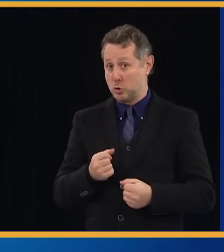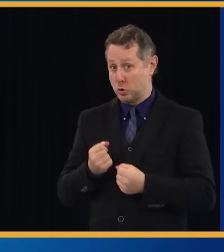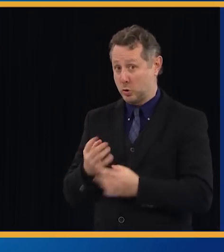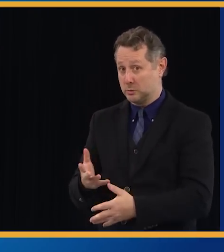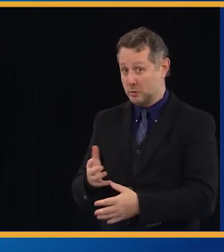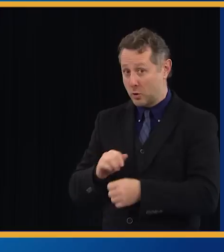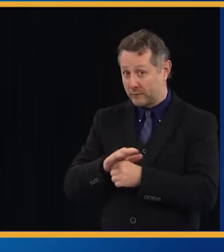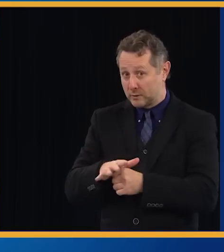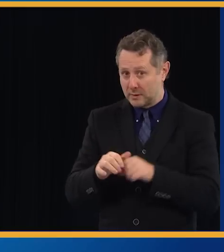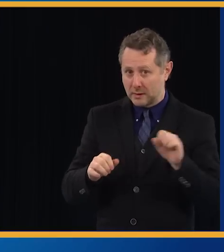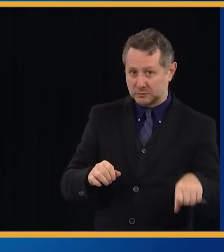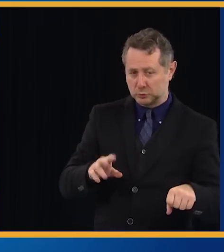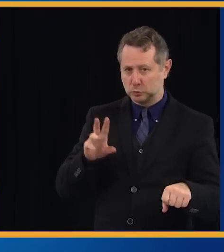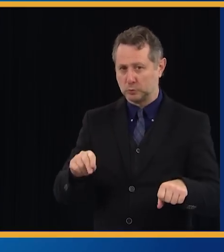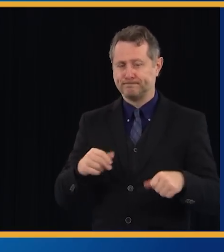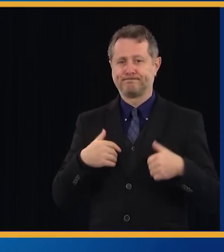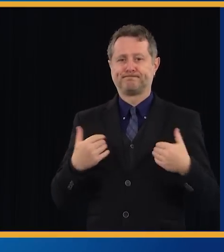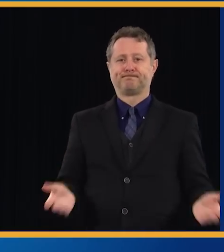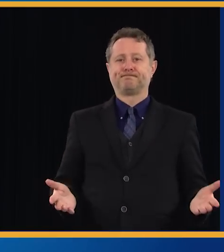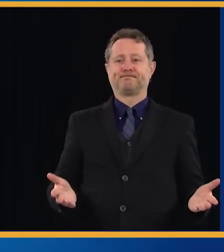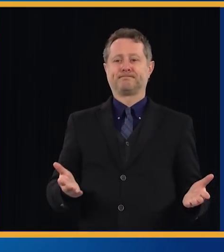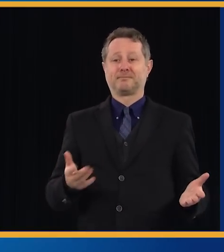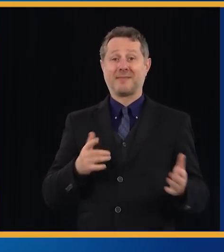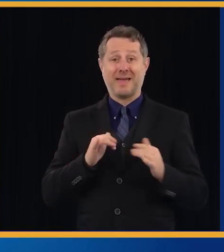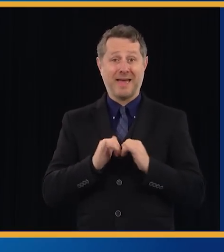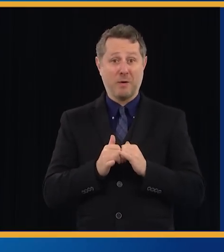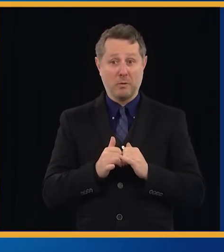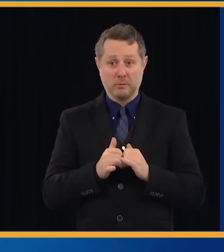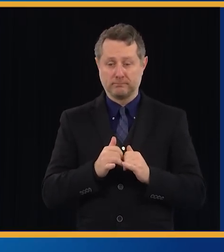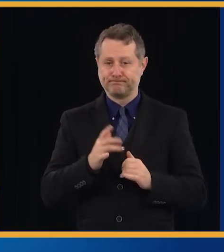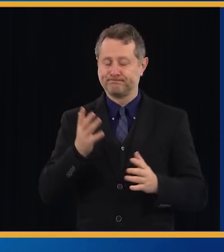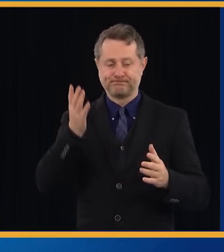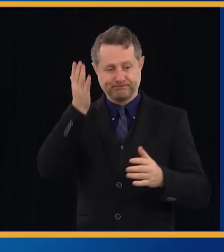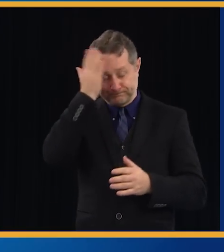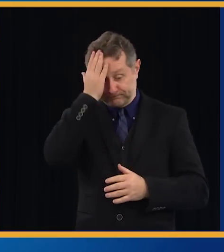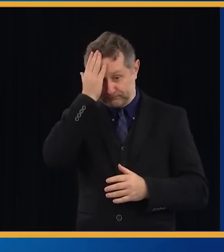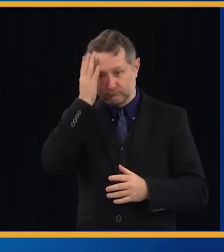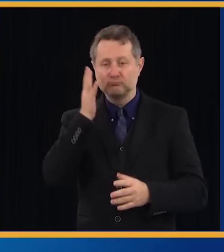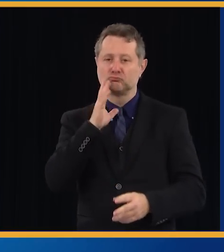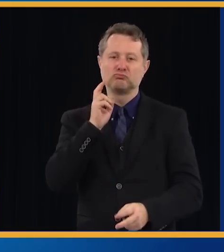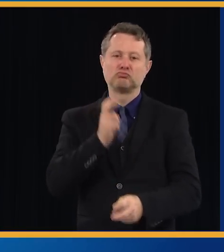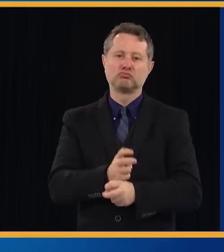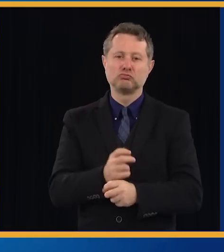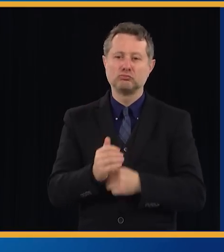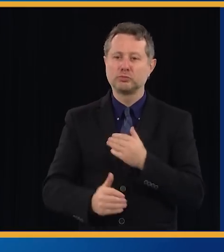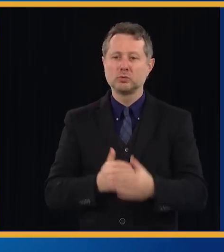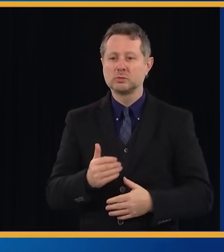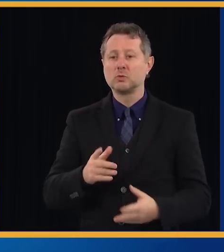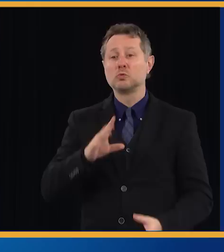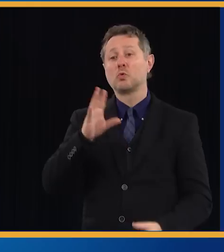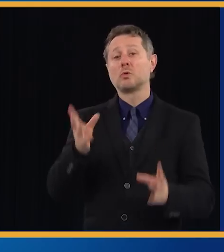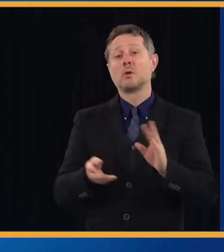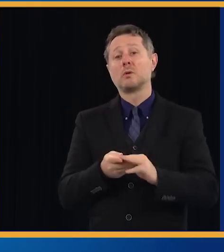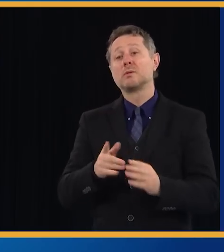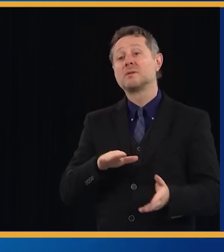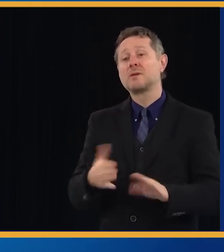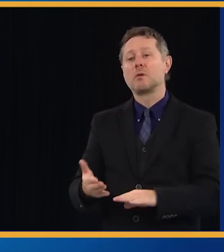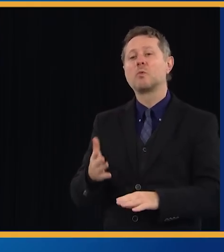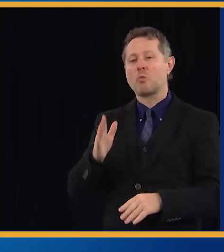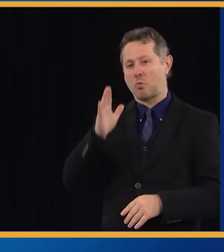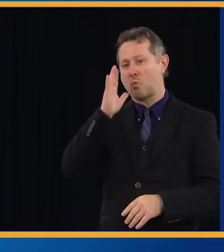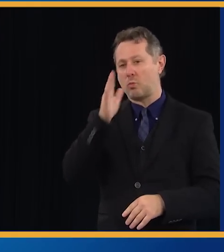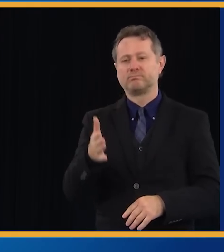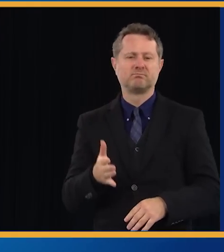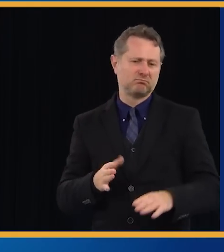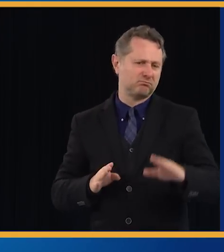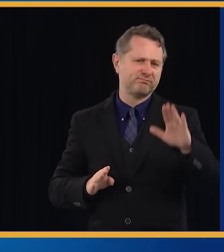death, I don't even know how you do that practically, you'll see that total number of deaths go up. But